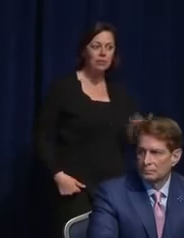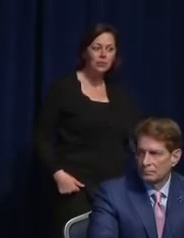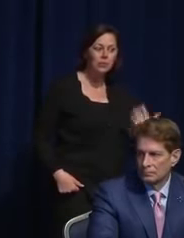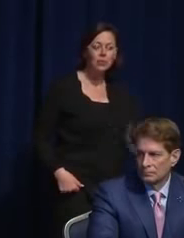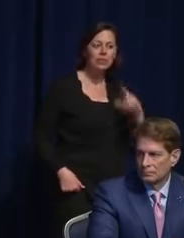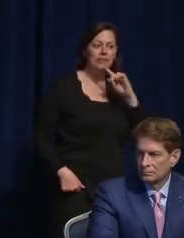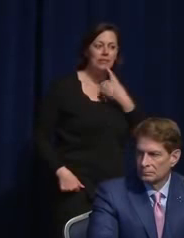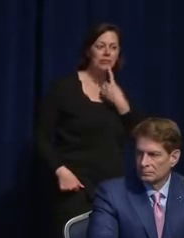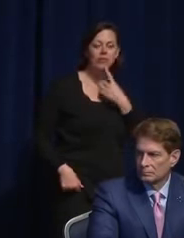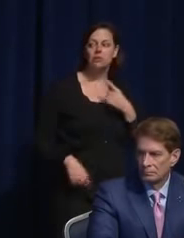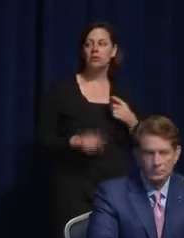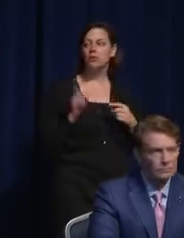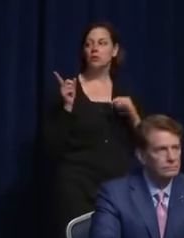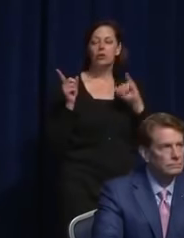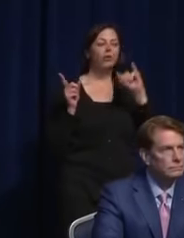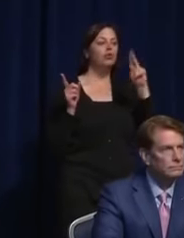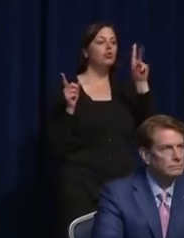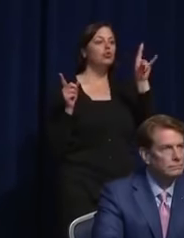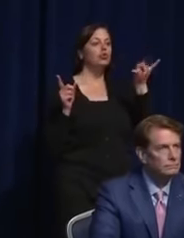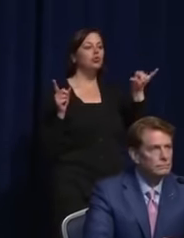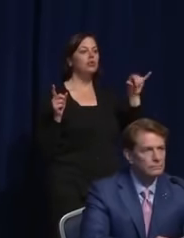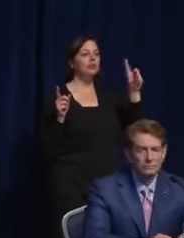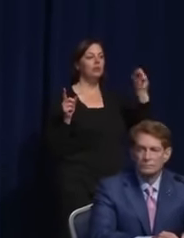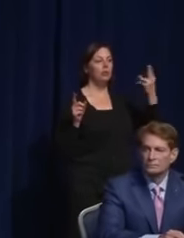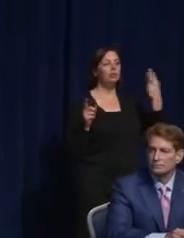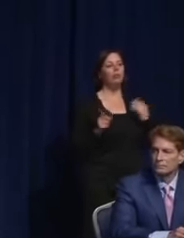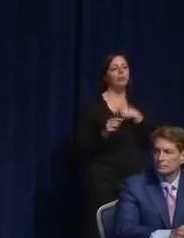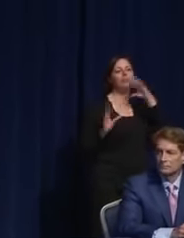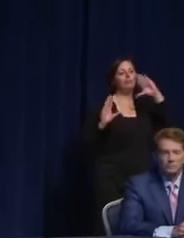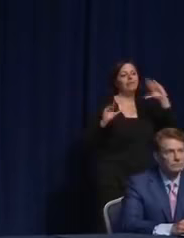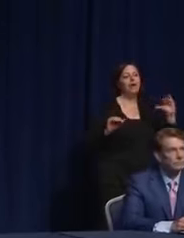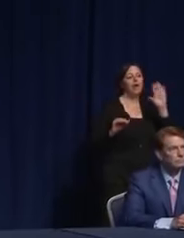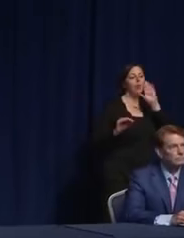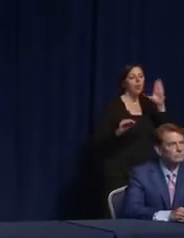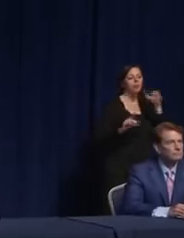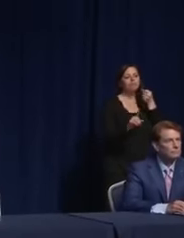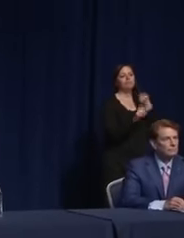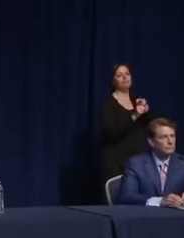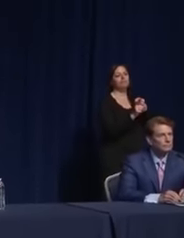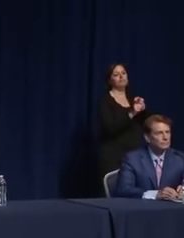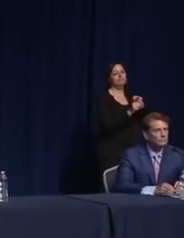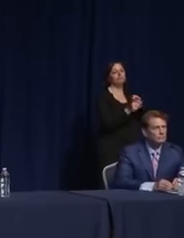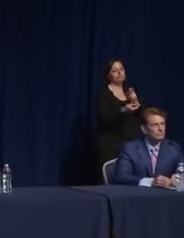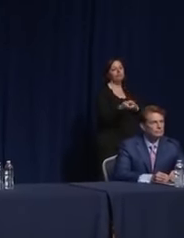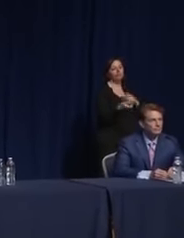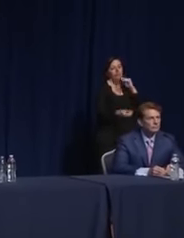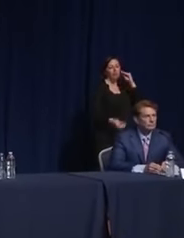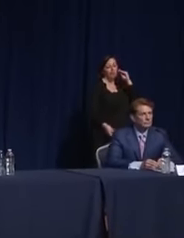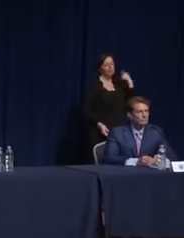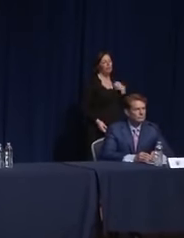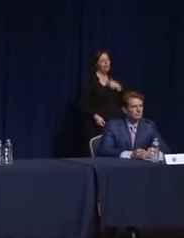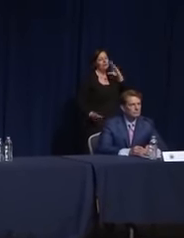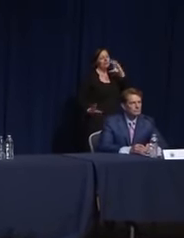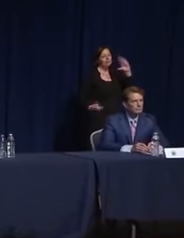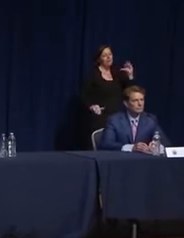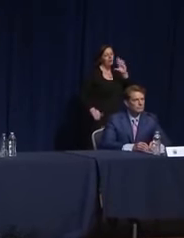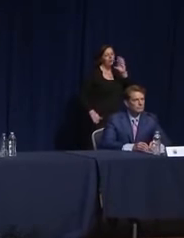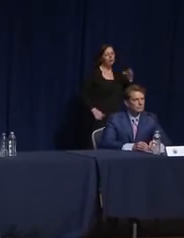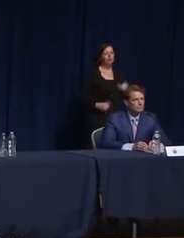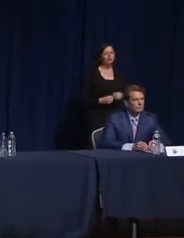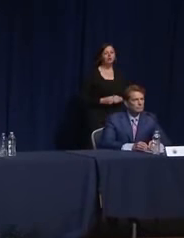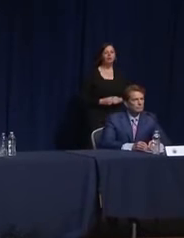that, Judy. Yeah, we anticipated that it would hit nursing homes just by the mere description of the patients. Brian, anything? You good? Yes,